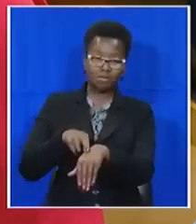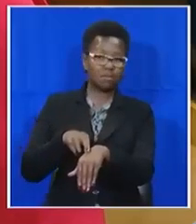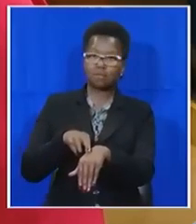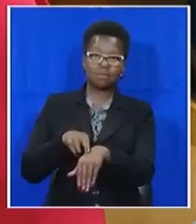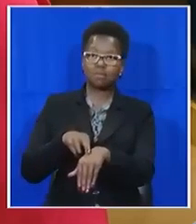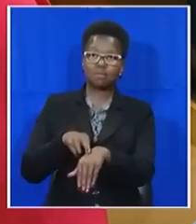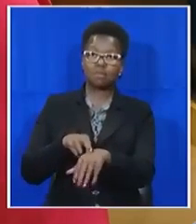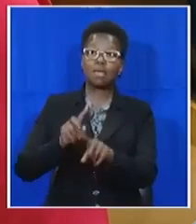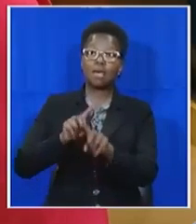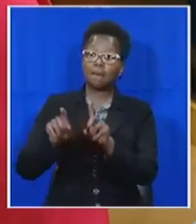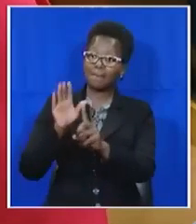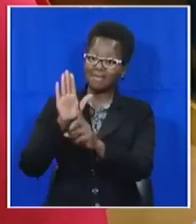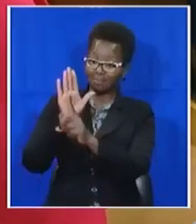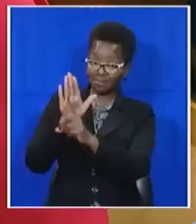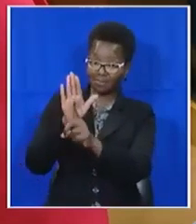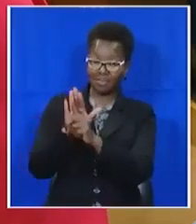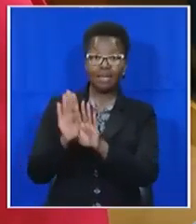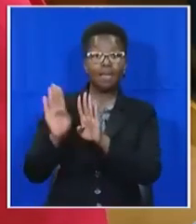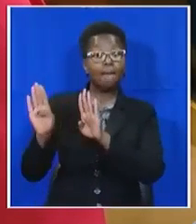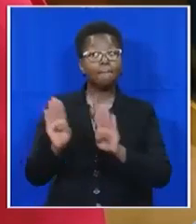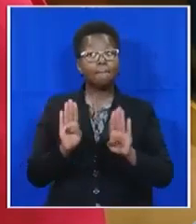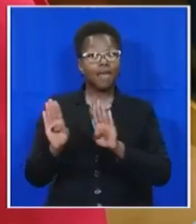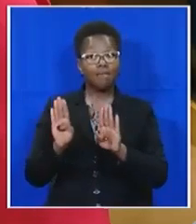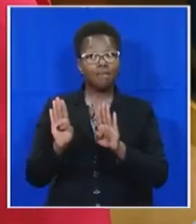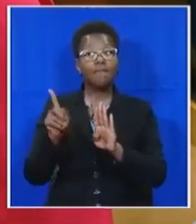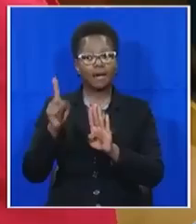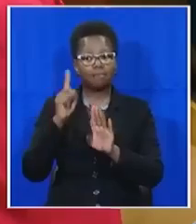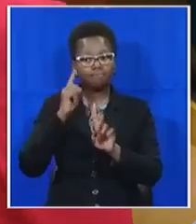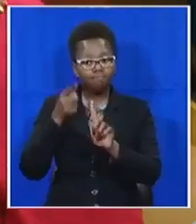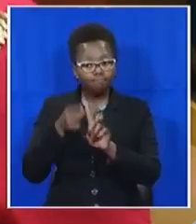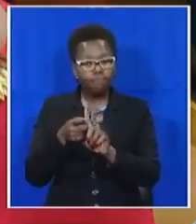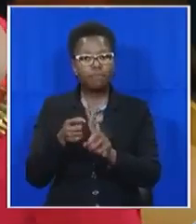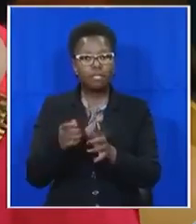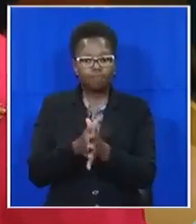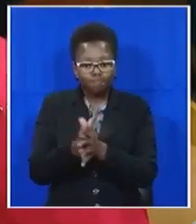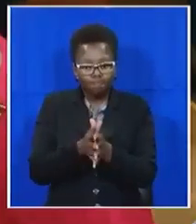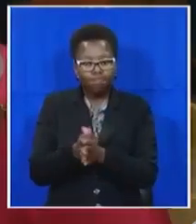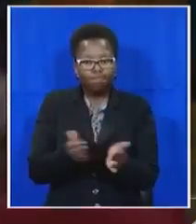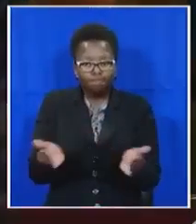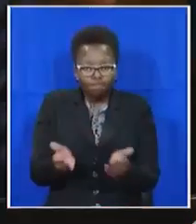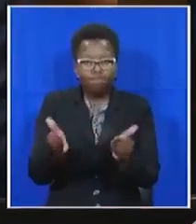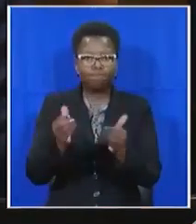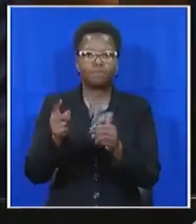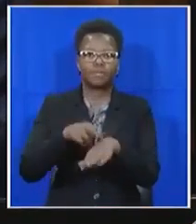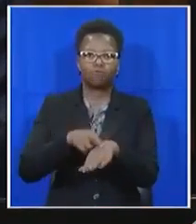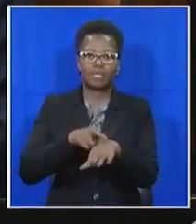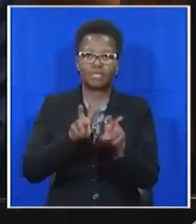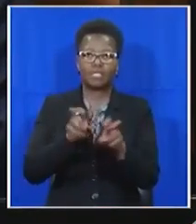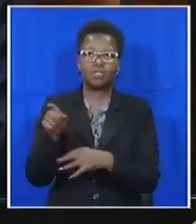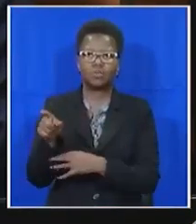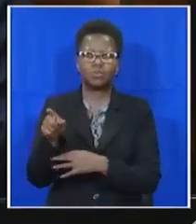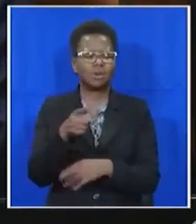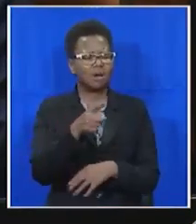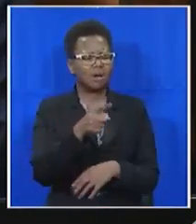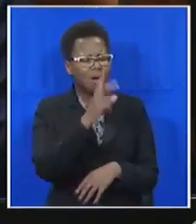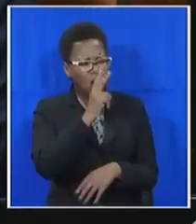does have tendencies of promoting racism. Honorable Minister, help